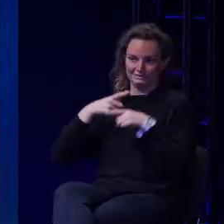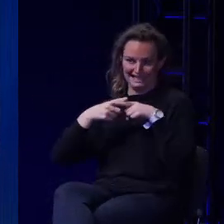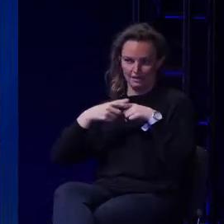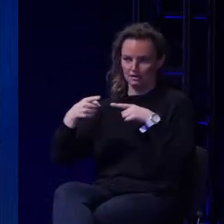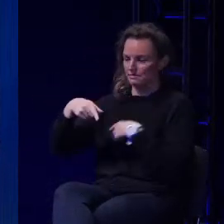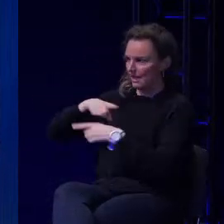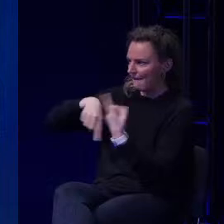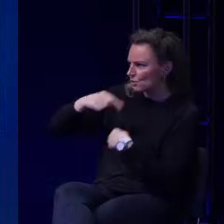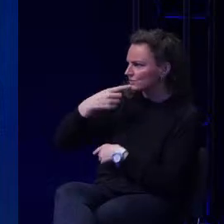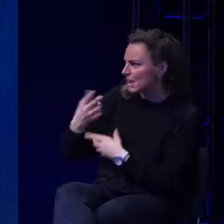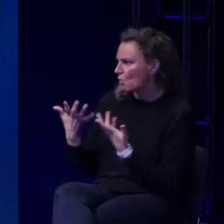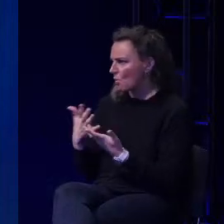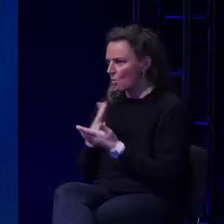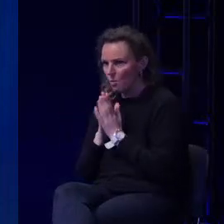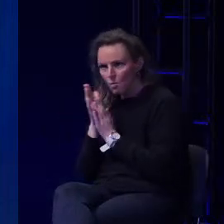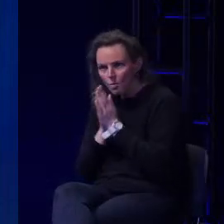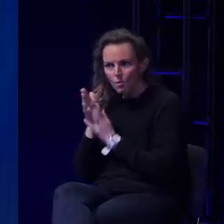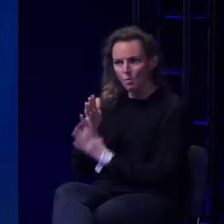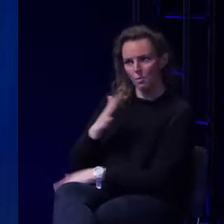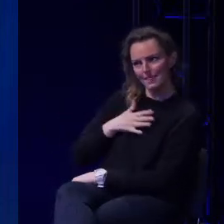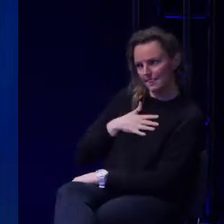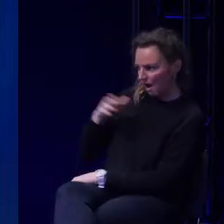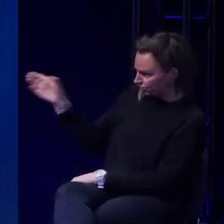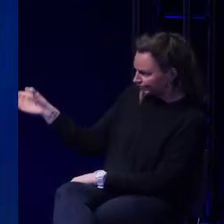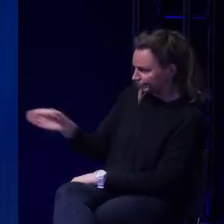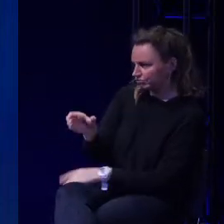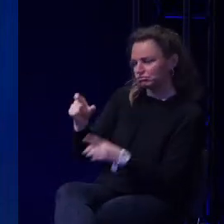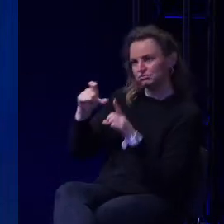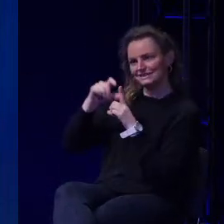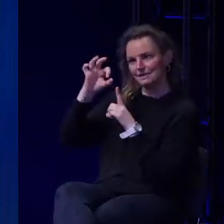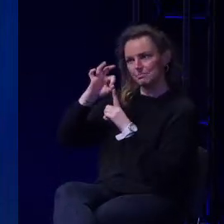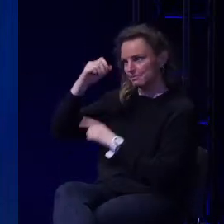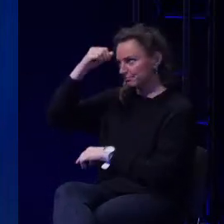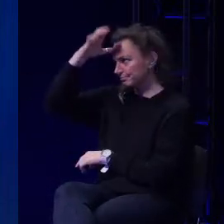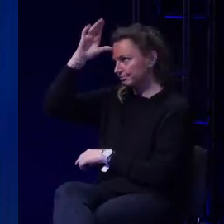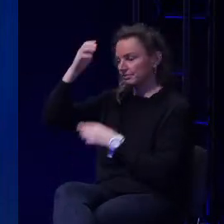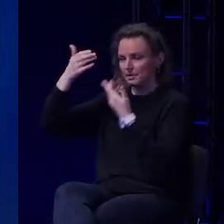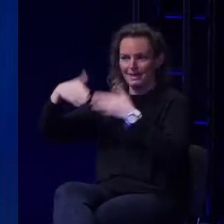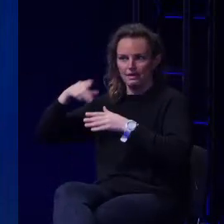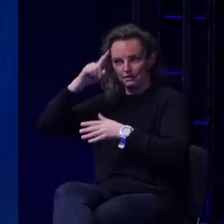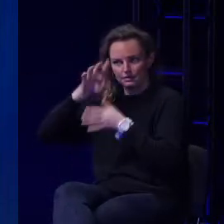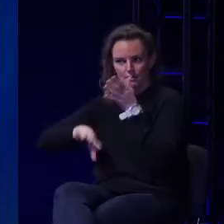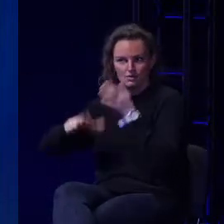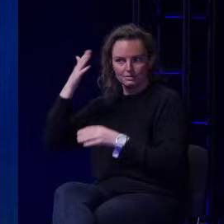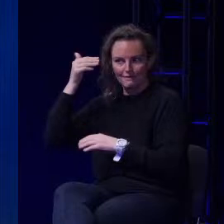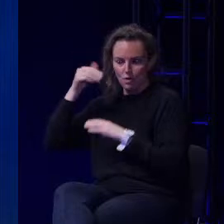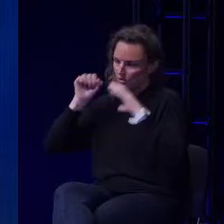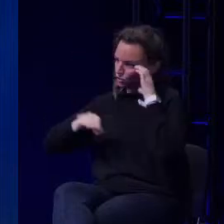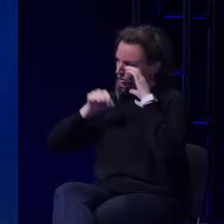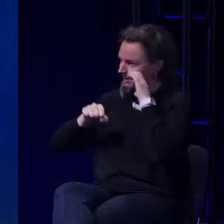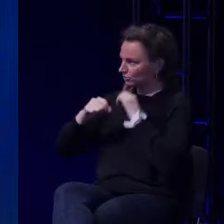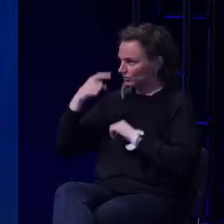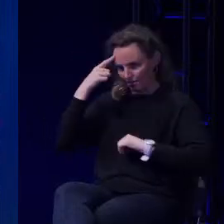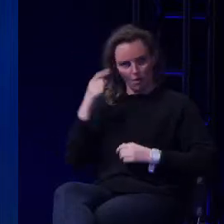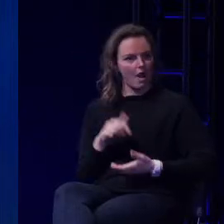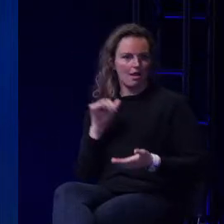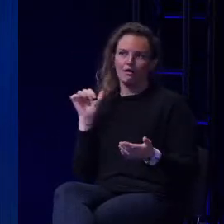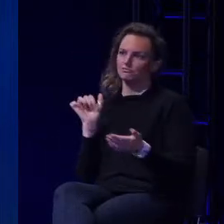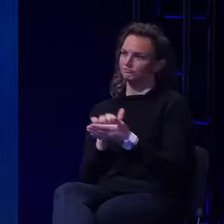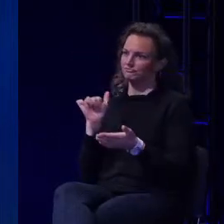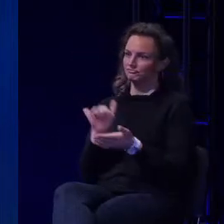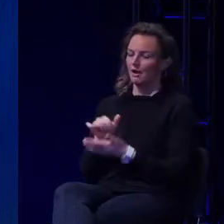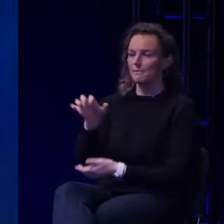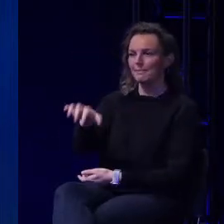love a DP that has done documentaries." So I was like, "Oh, okay, right, I'm in the right place." So